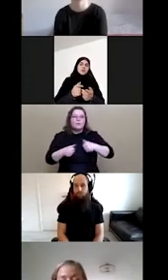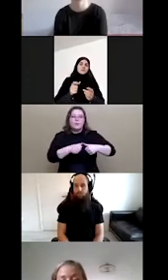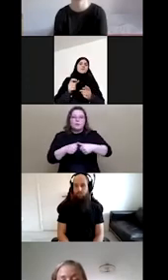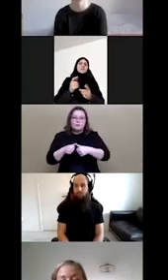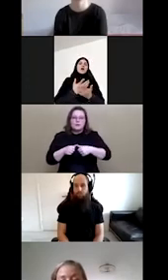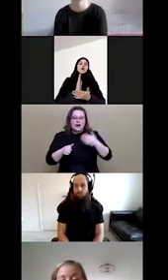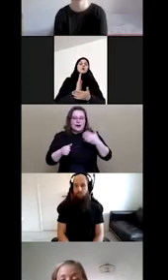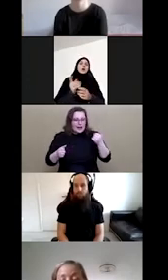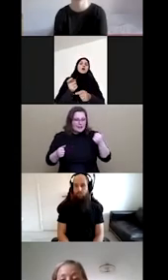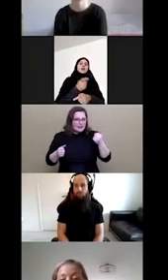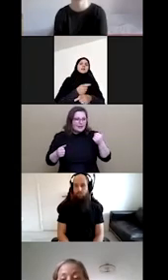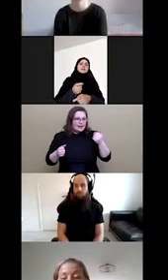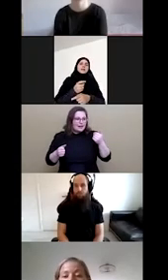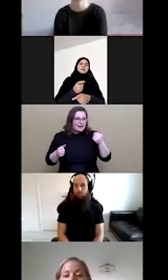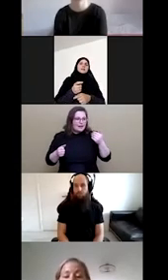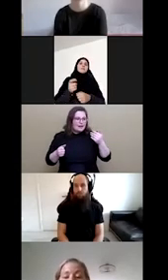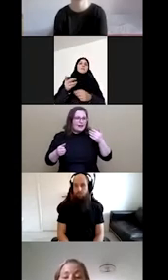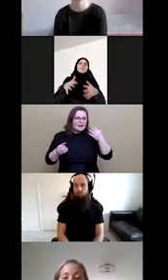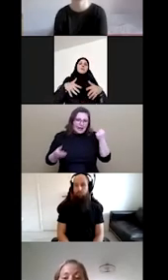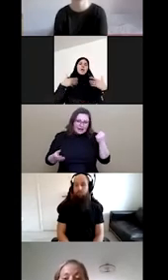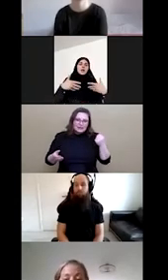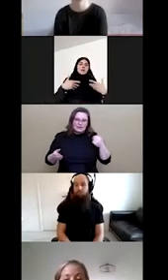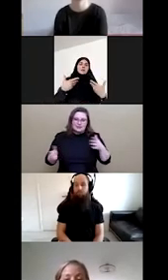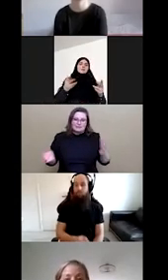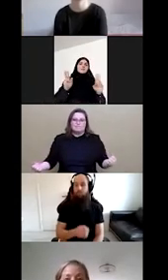can join their efforts together.